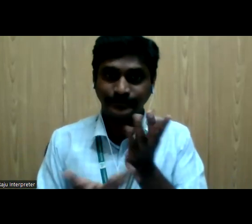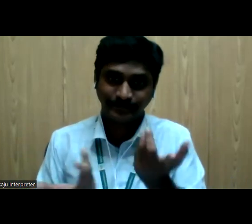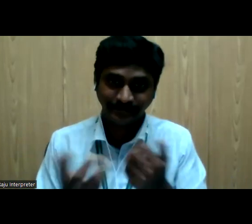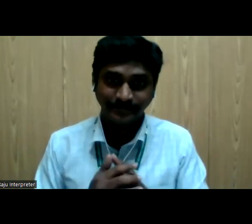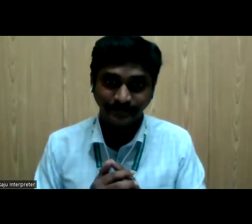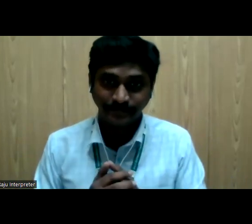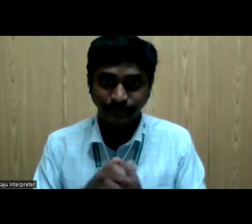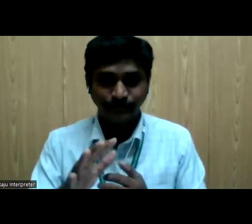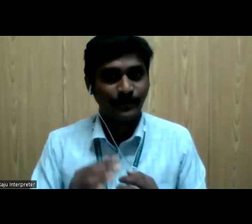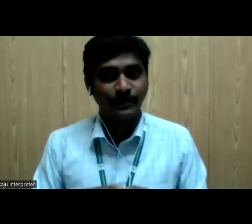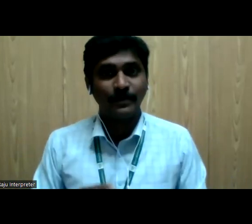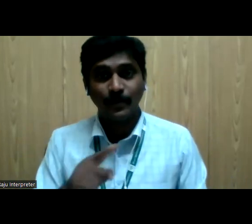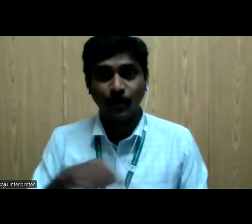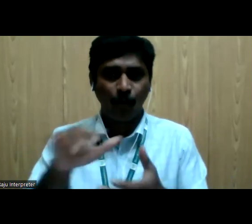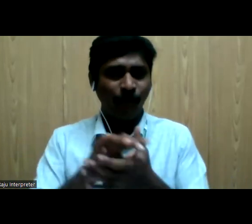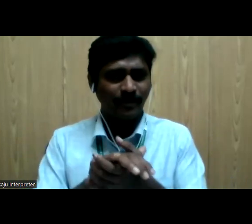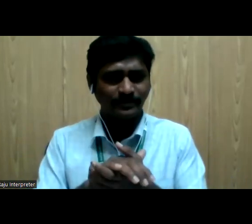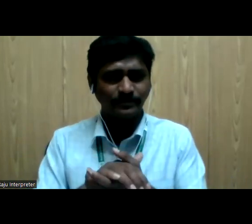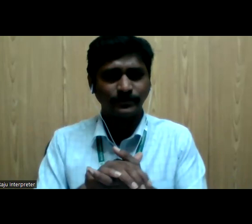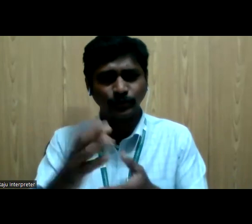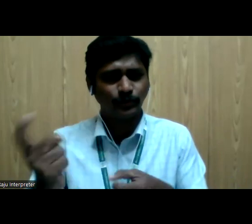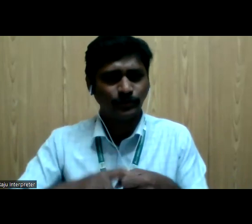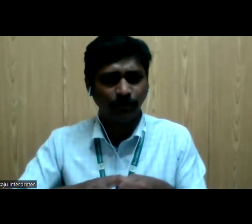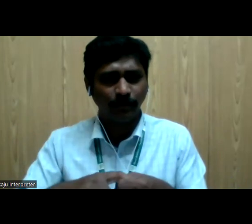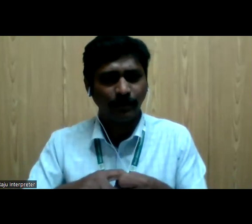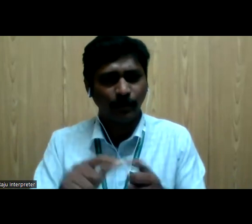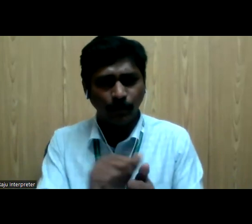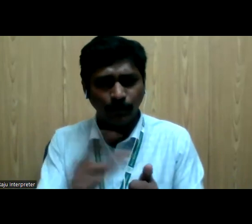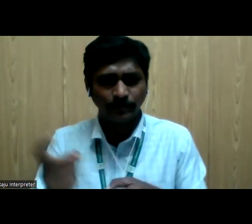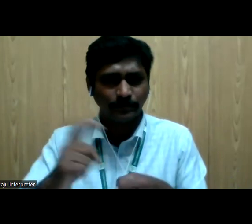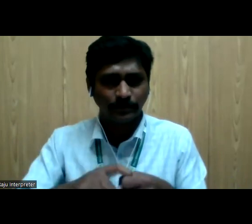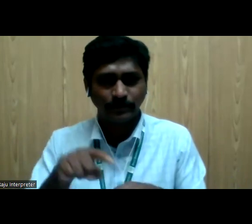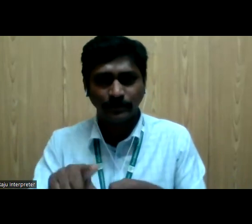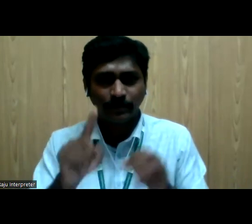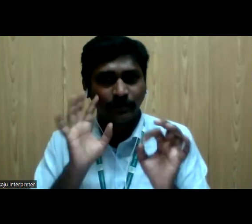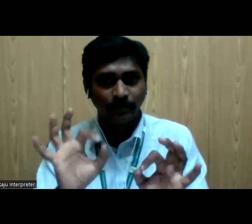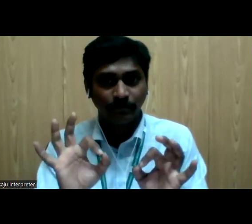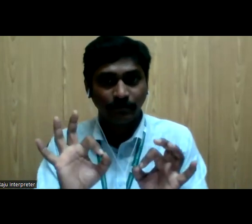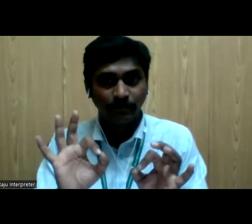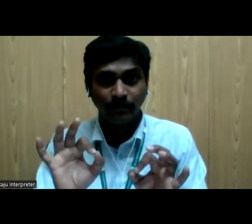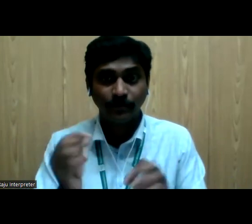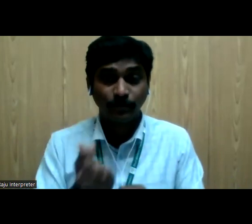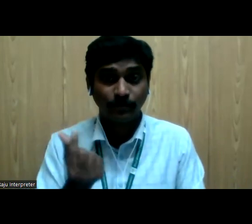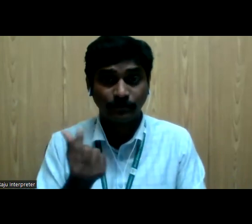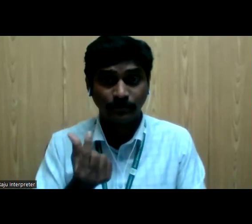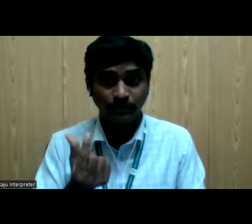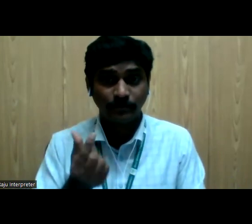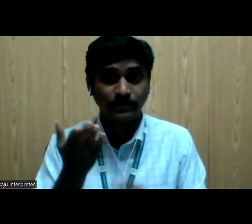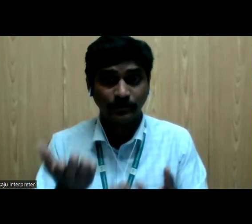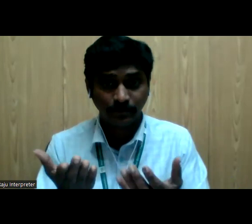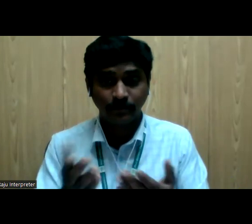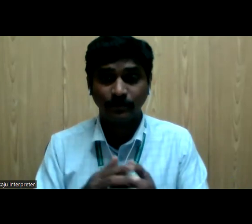join me in this journey, friends, because it's something which is extremely significant in paving the